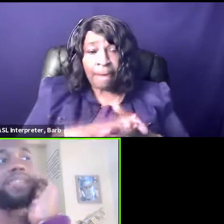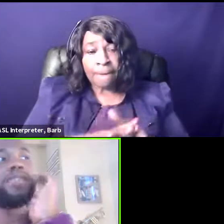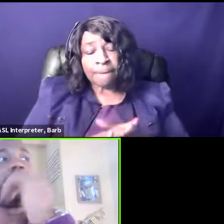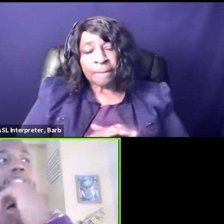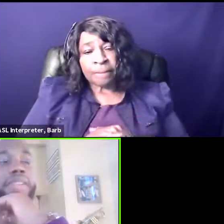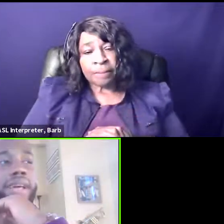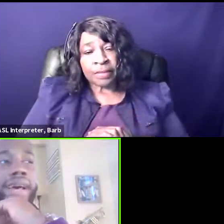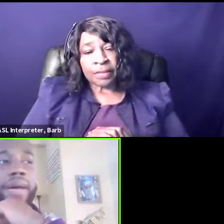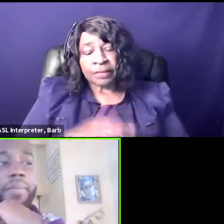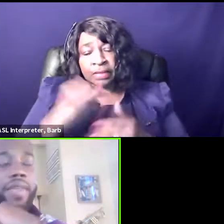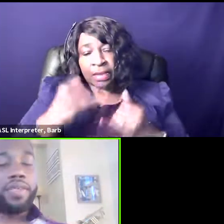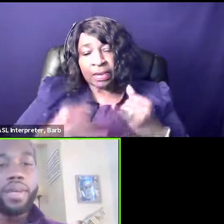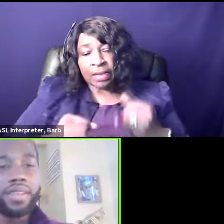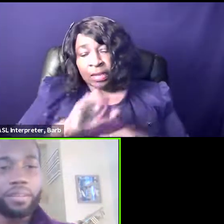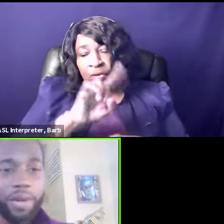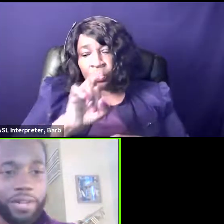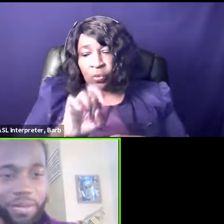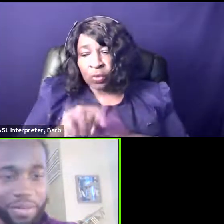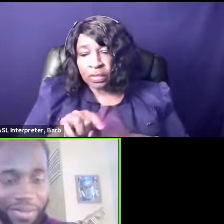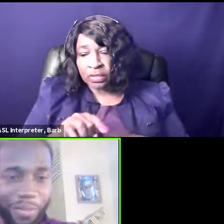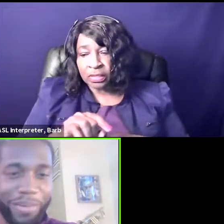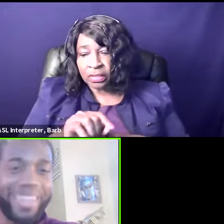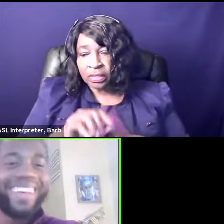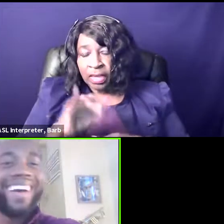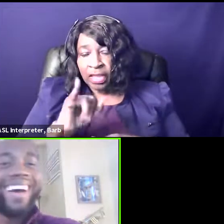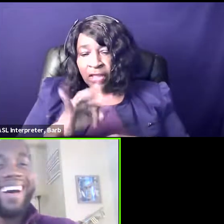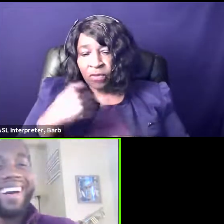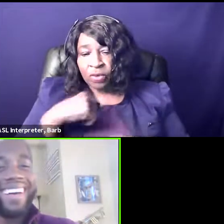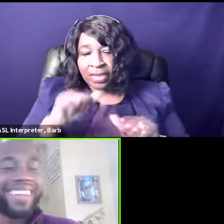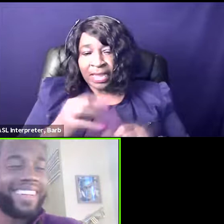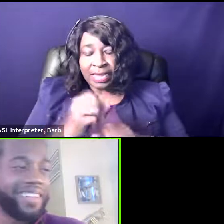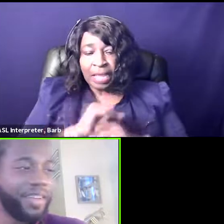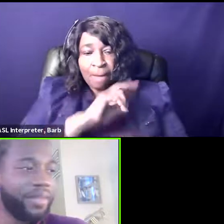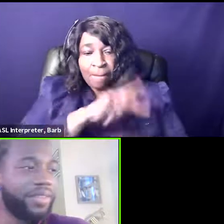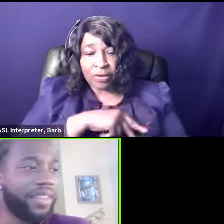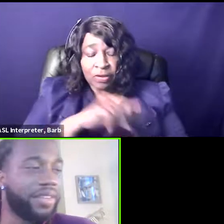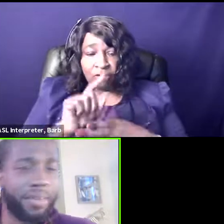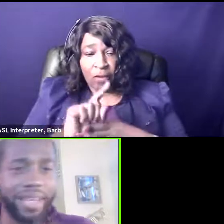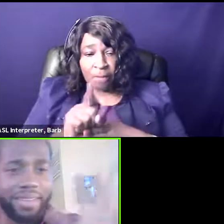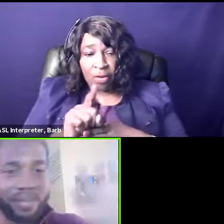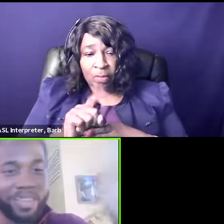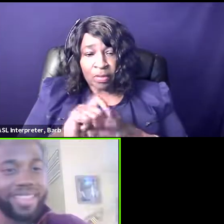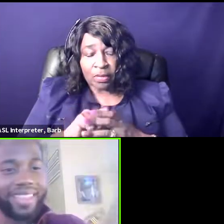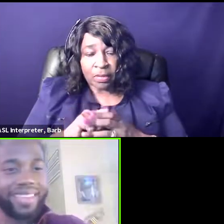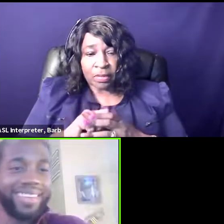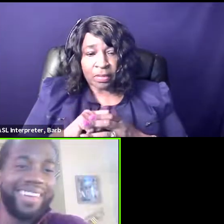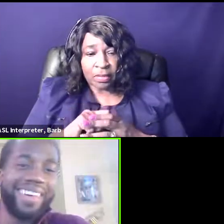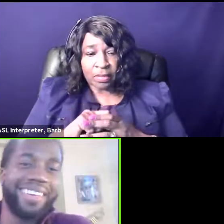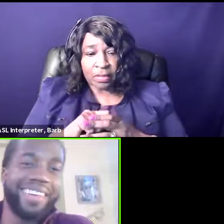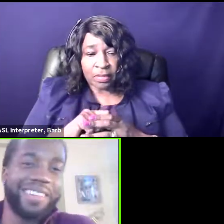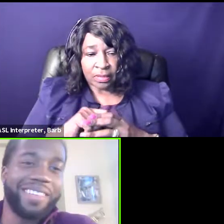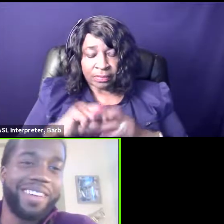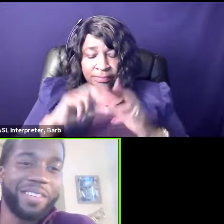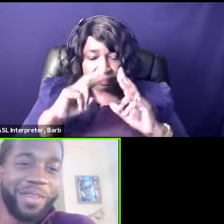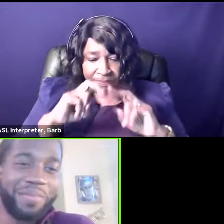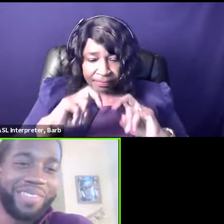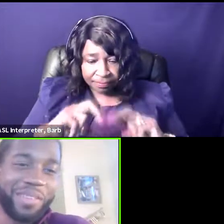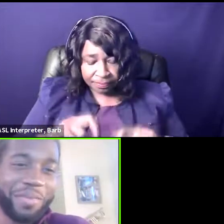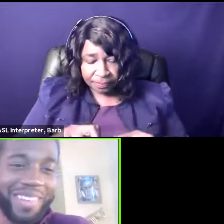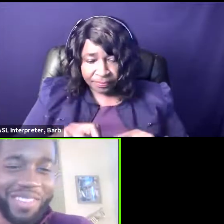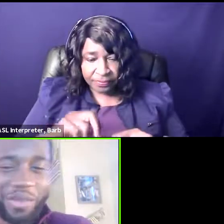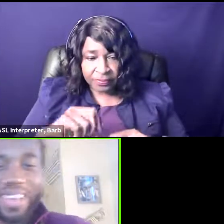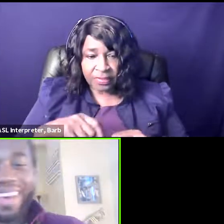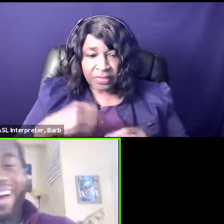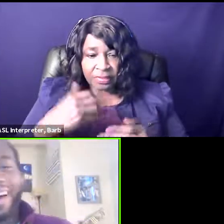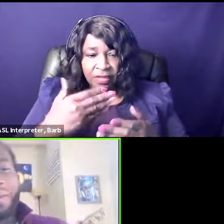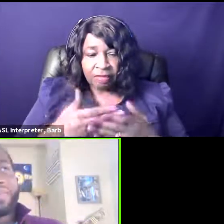And the last question, if we can get personal for a moment, kind of delves into the man, the myth, the legend, Dr. Reames,